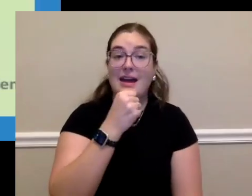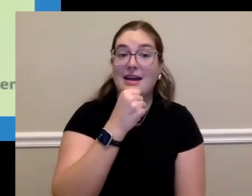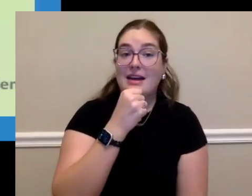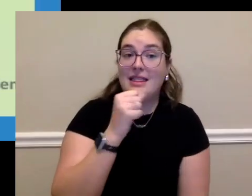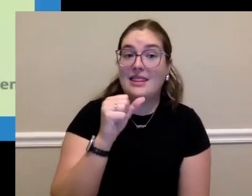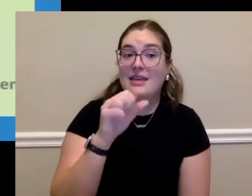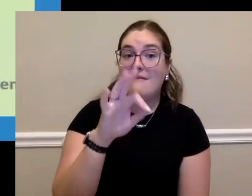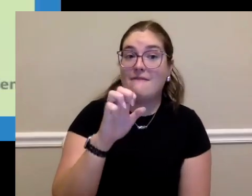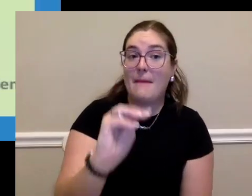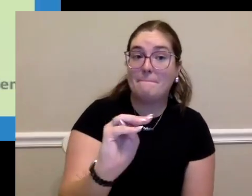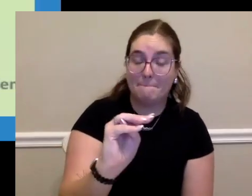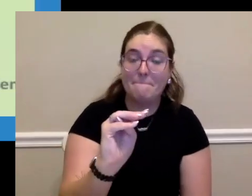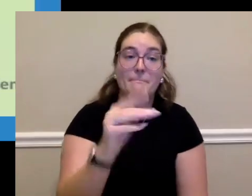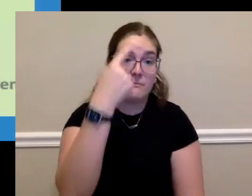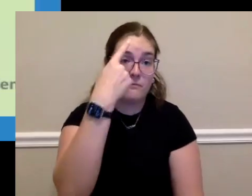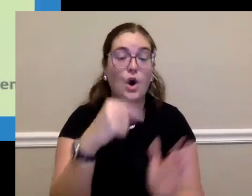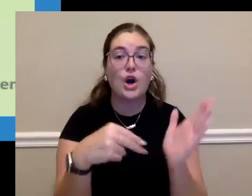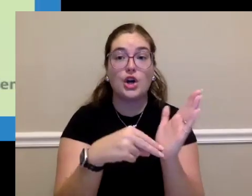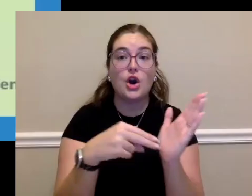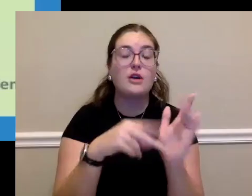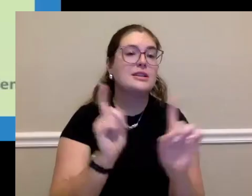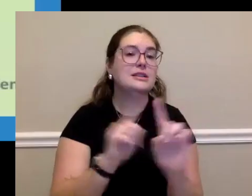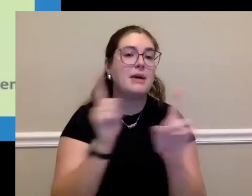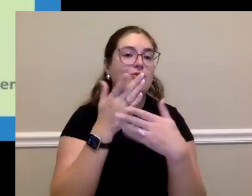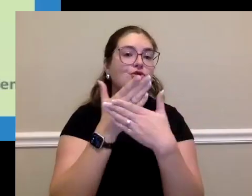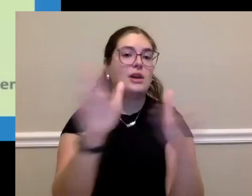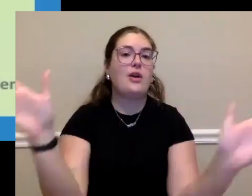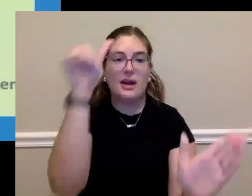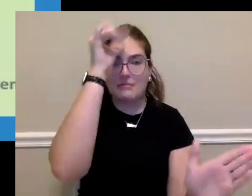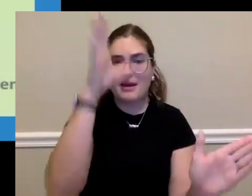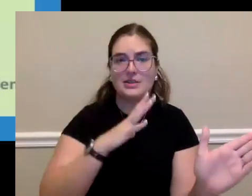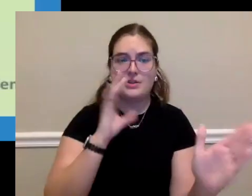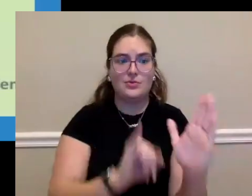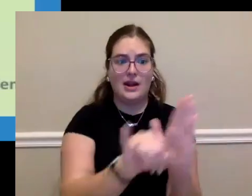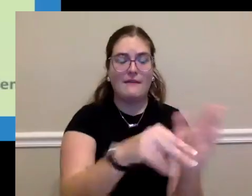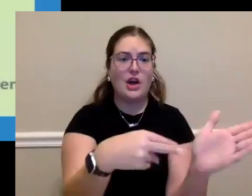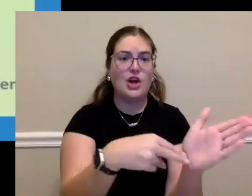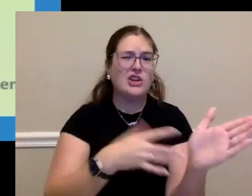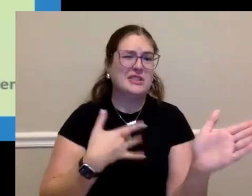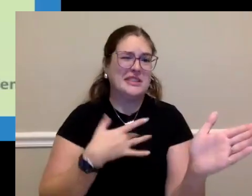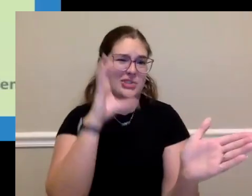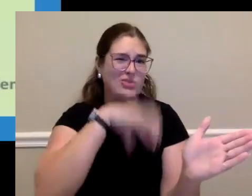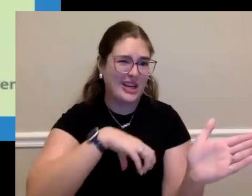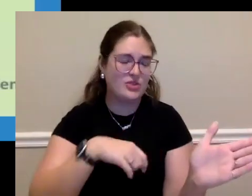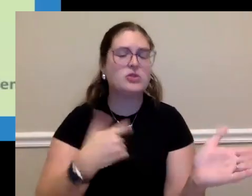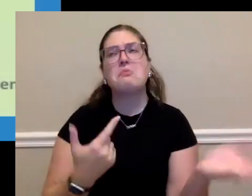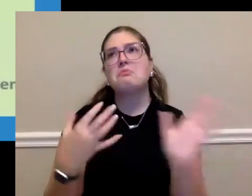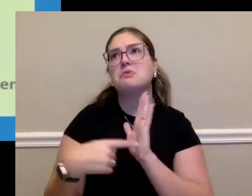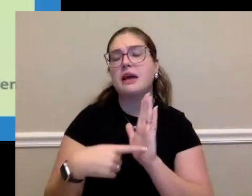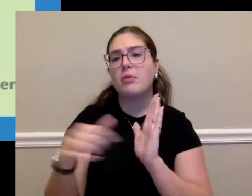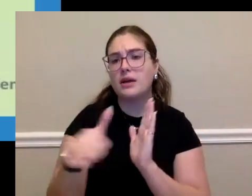nurses Hmm. that using the generic masculine feels strange to me. So I'll say things like,